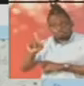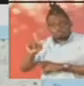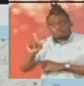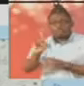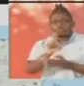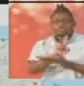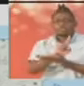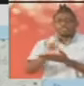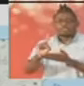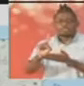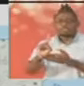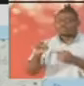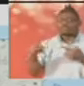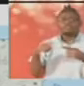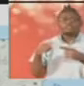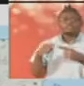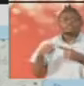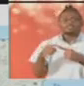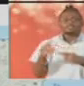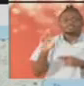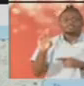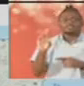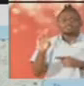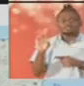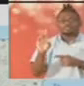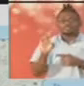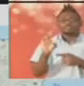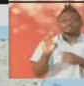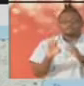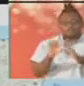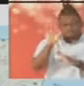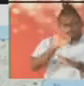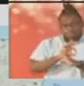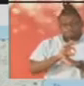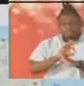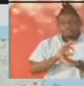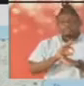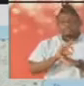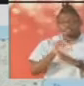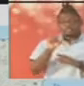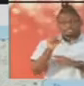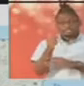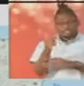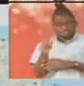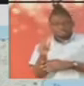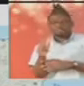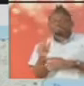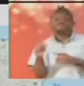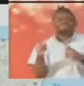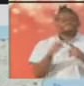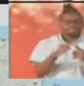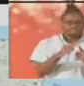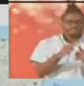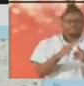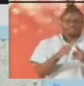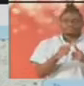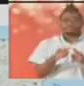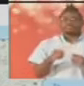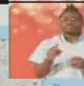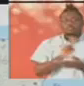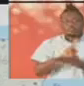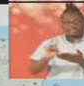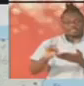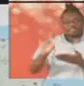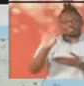7th of February to the 13th of February. And Epi Week 7 covered the period 14th of February to the 20th